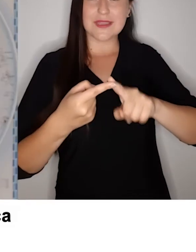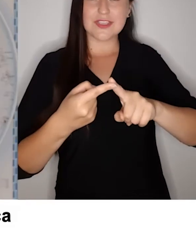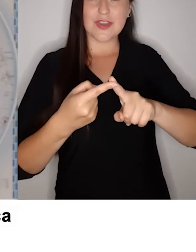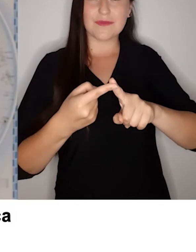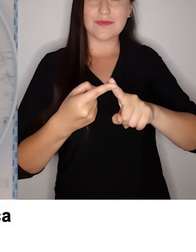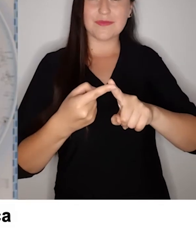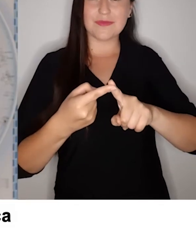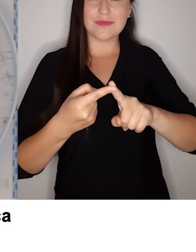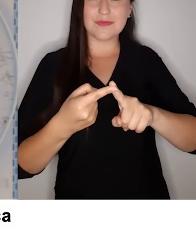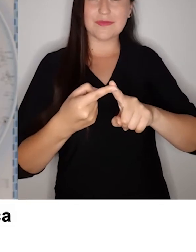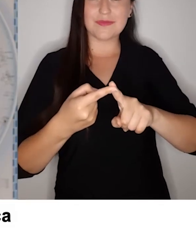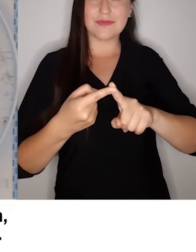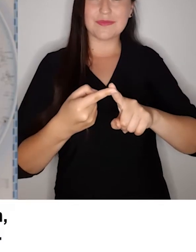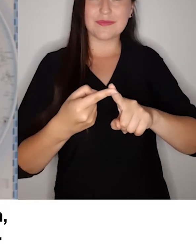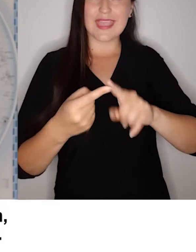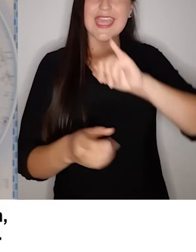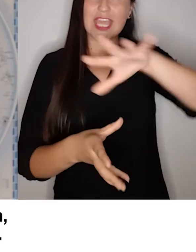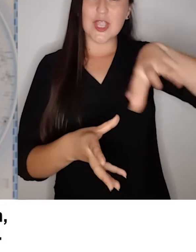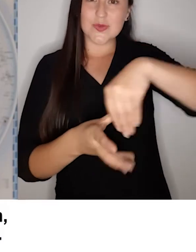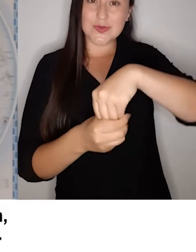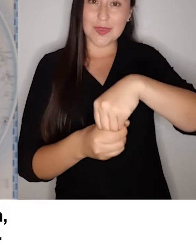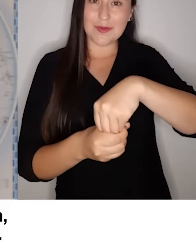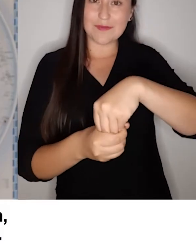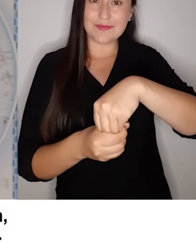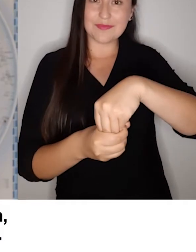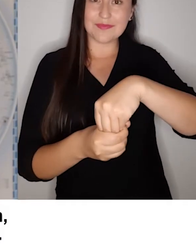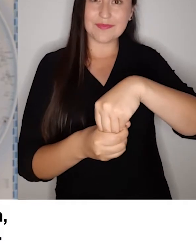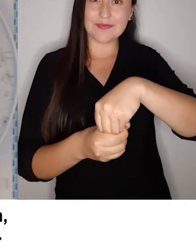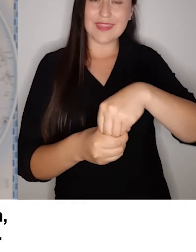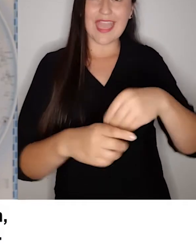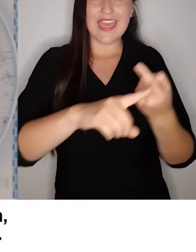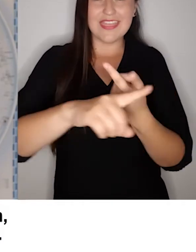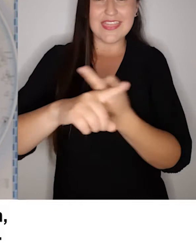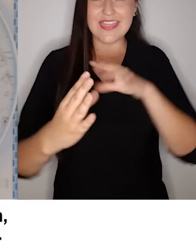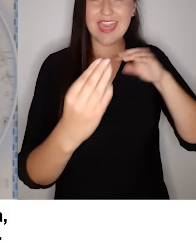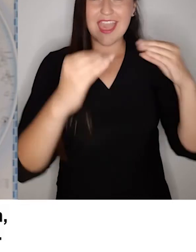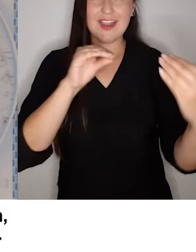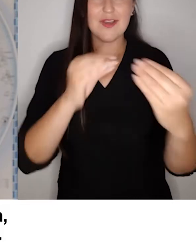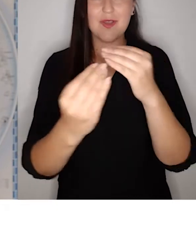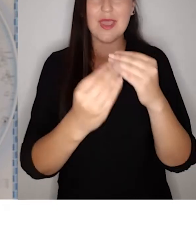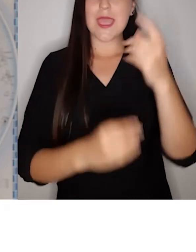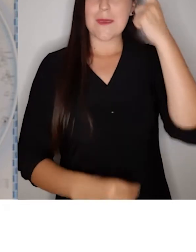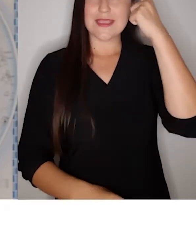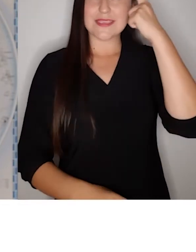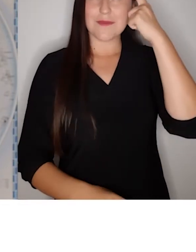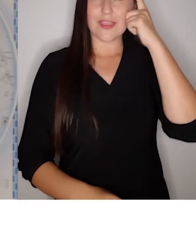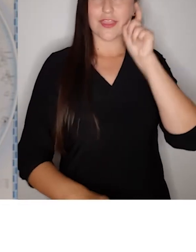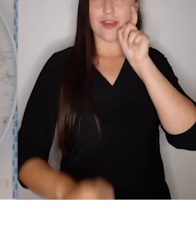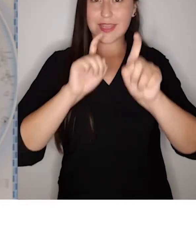inclusion, participation, dialogue, and critical thinking.